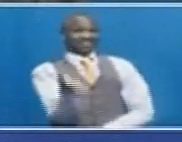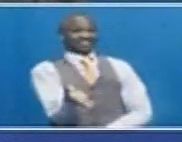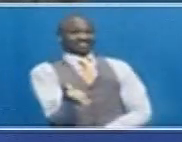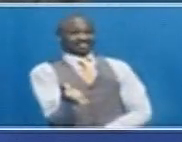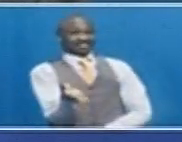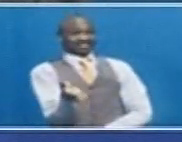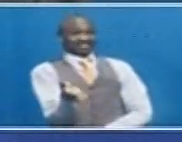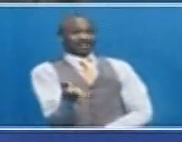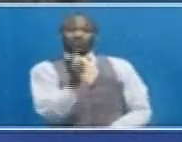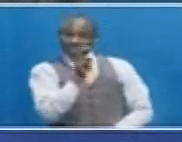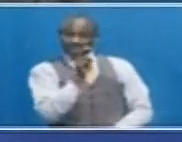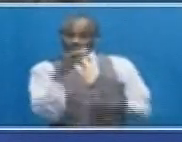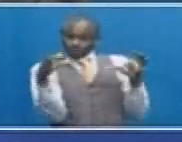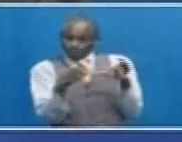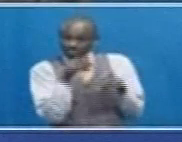see this group